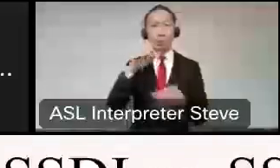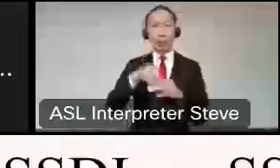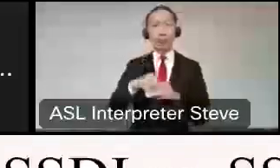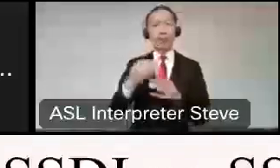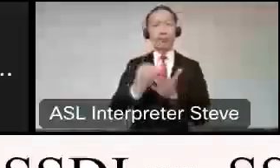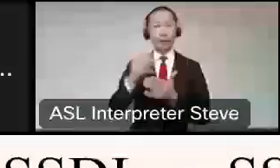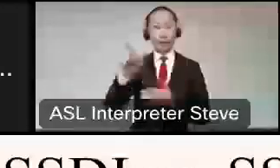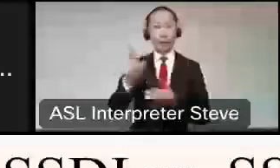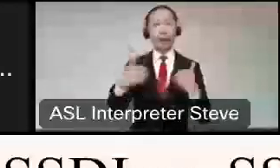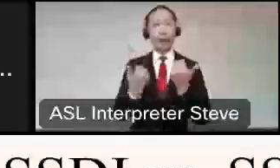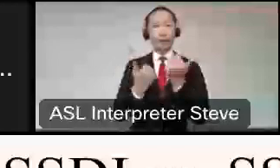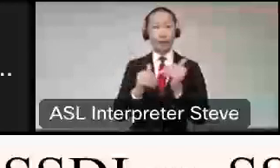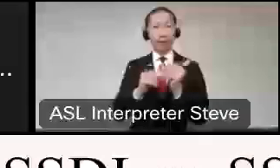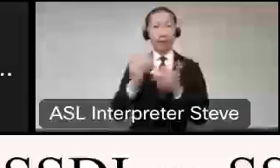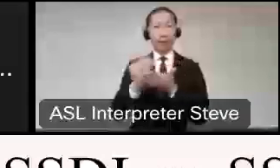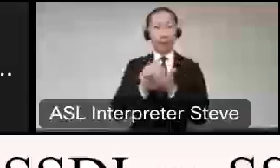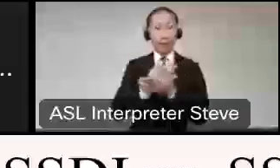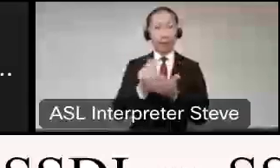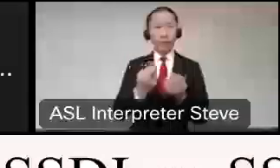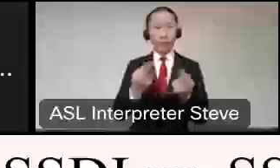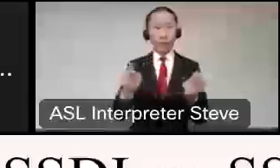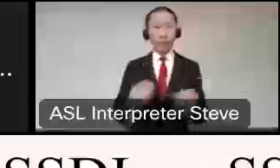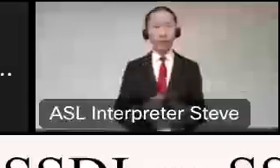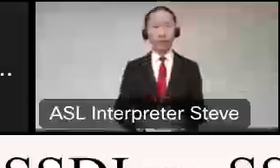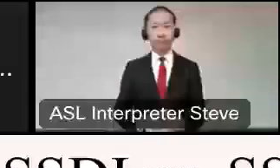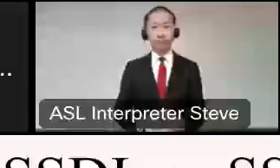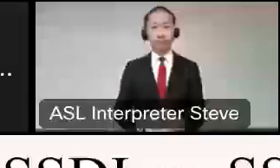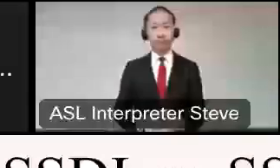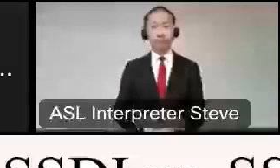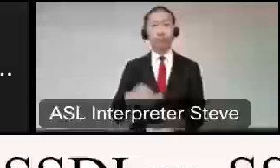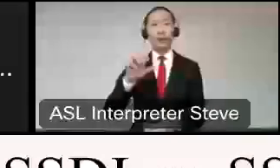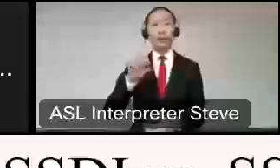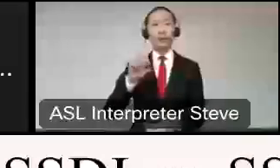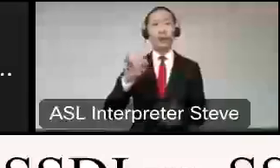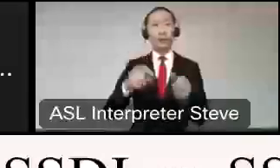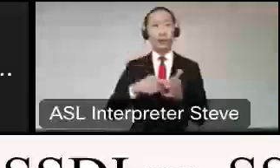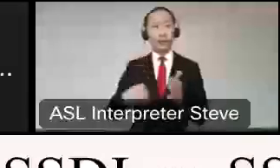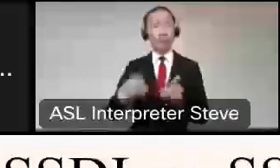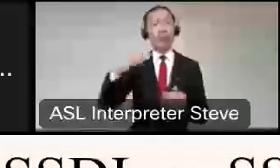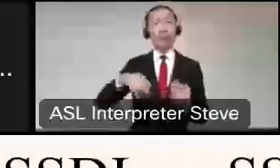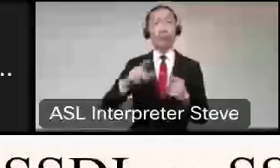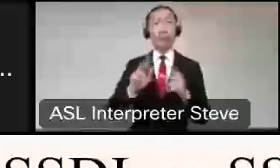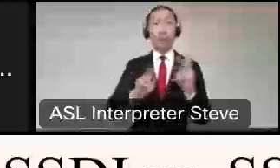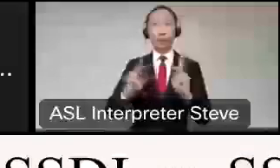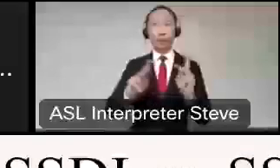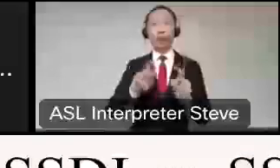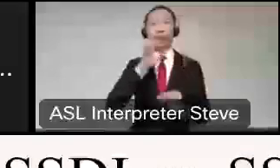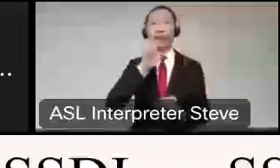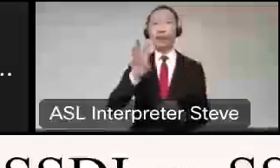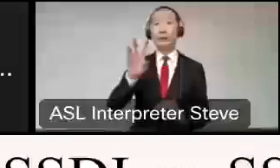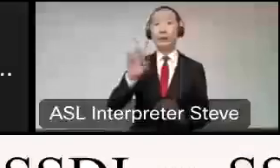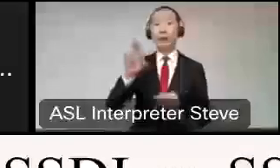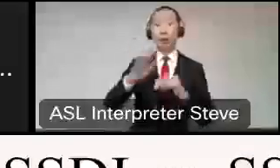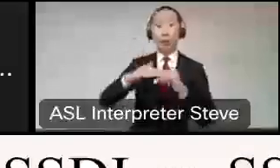have limited income and resources. And SSI can pay benefits to individuals age 65 or